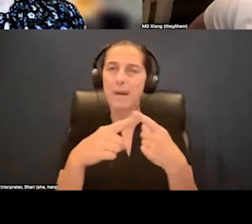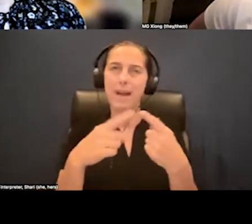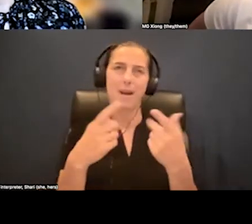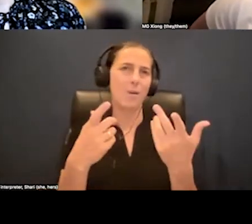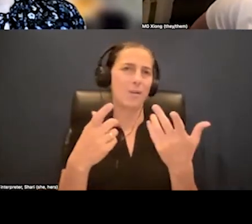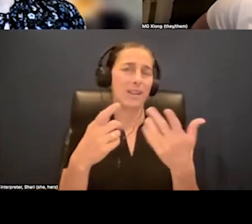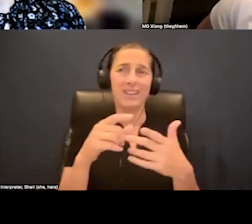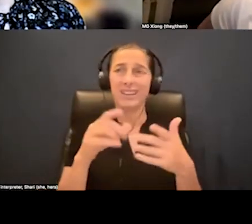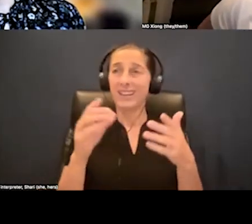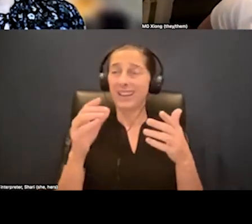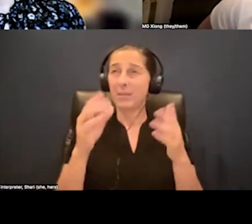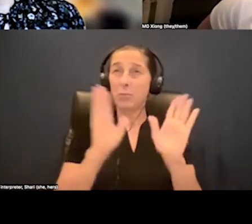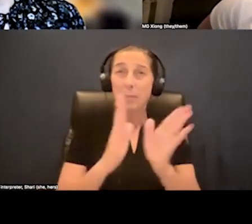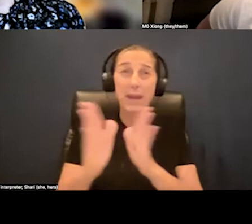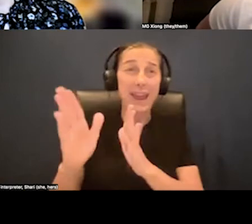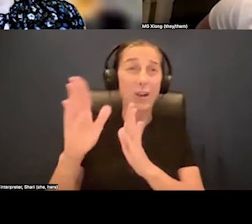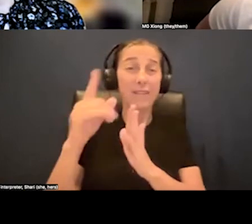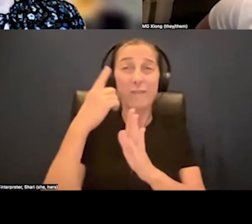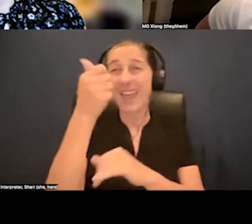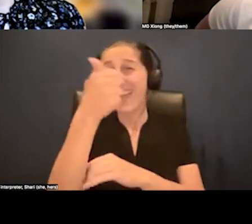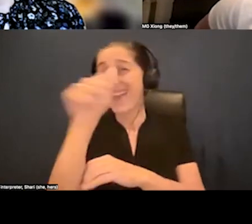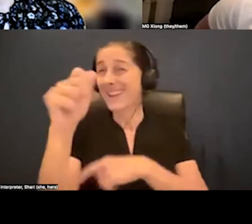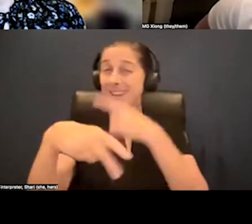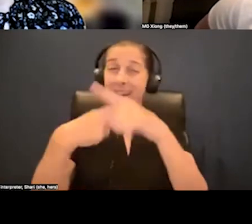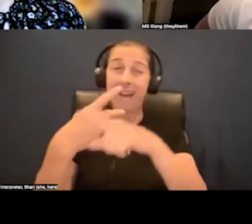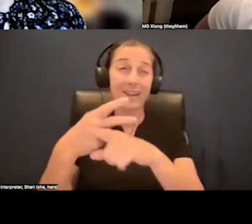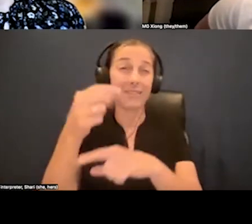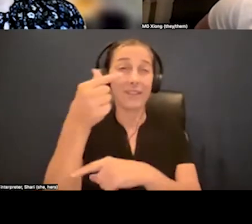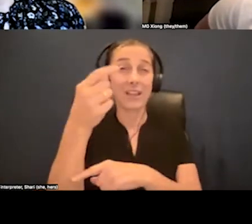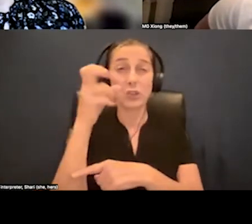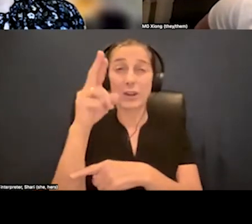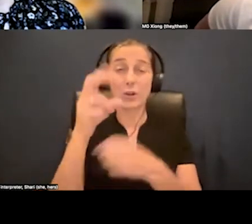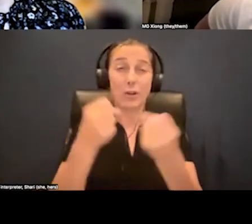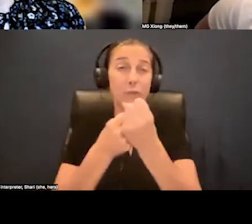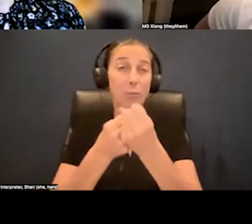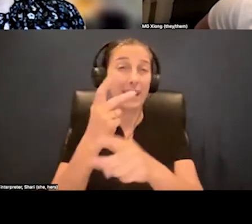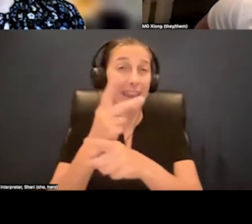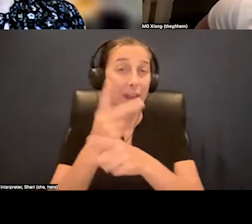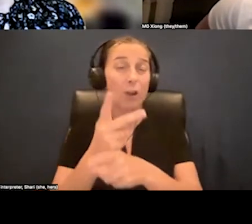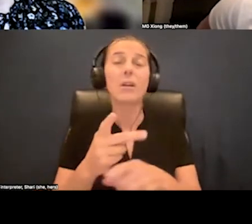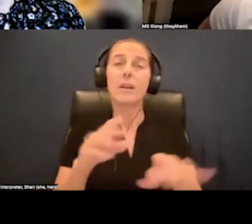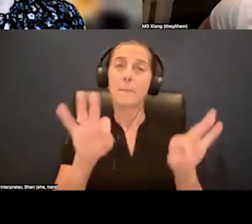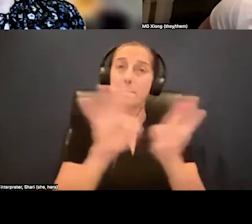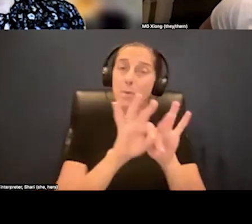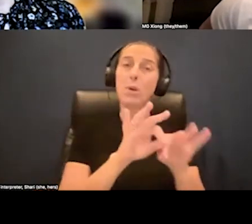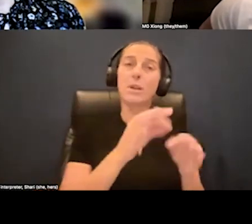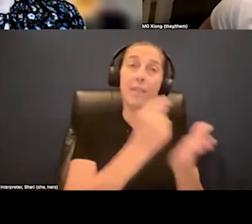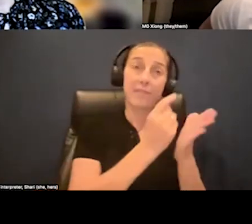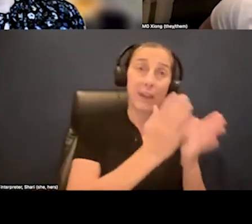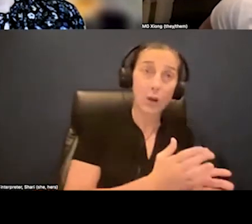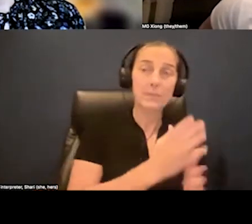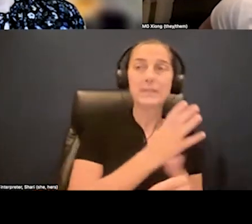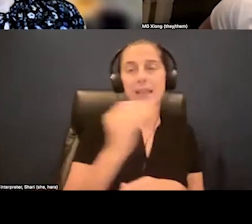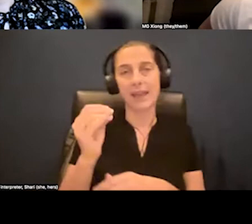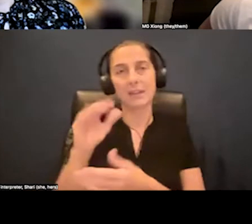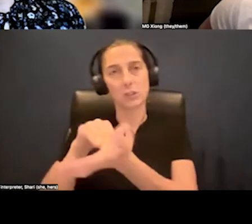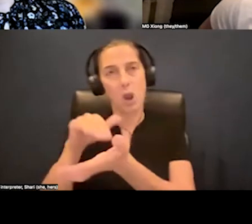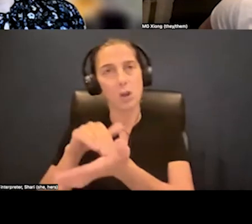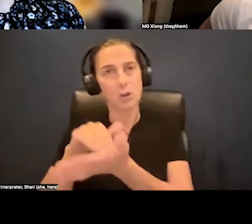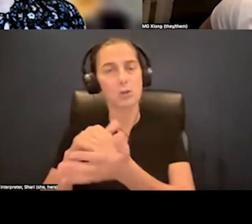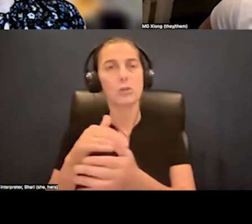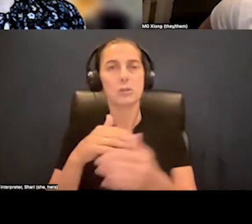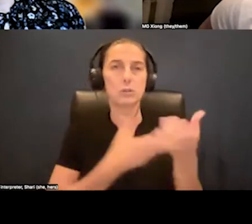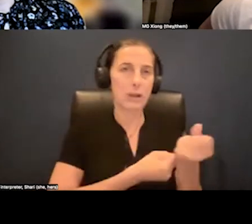gender affirming care. Just having that as a strong foundation seems really important. So thanks for sharing all of this information.